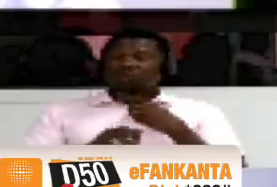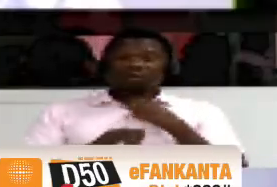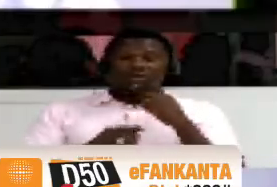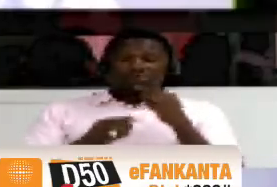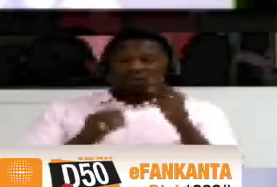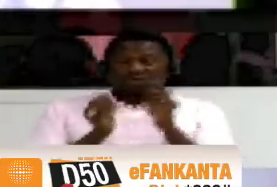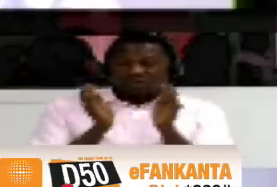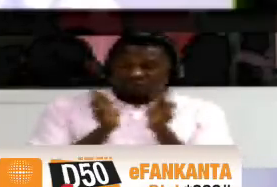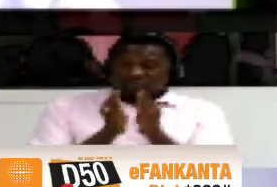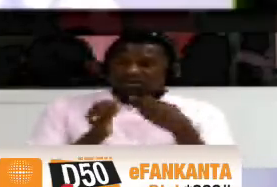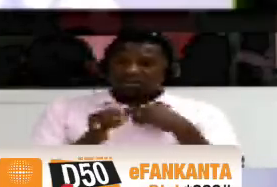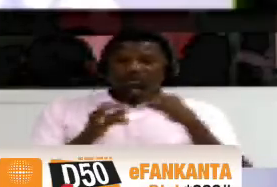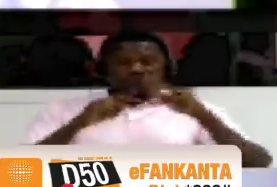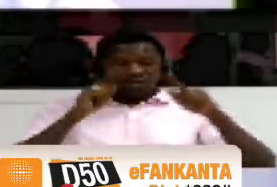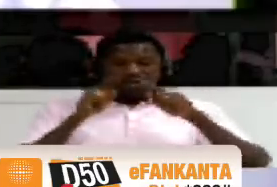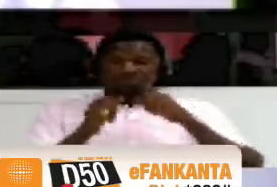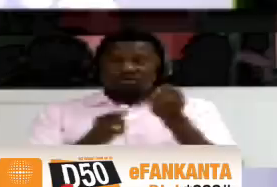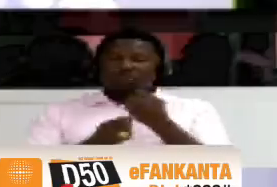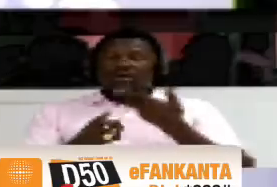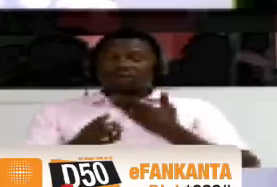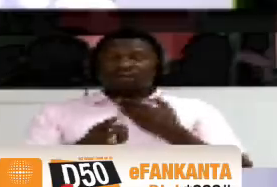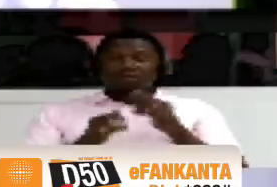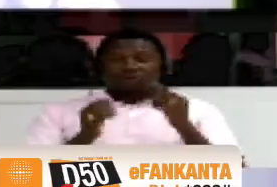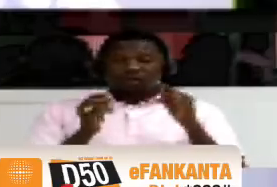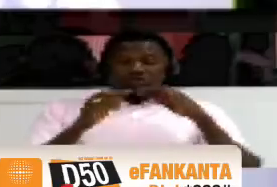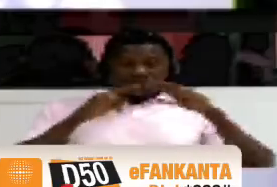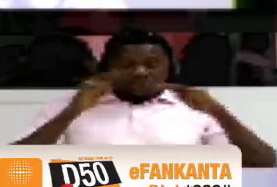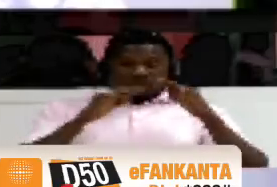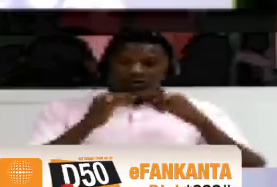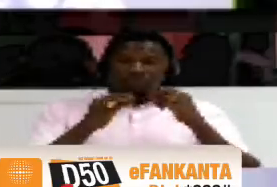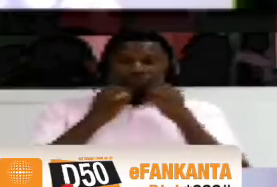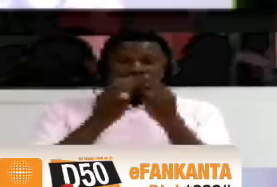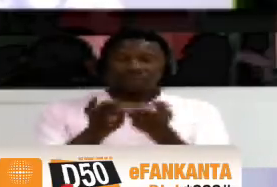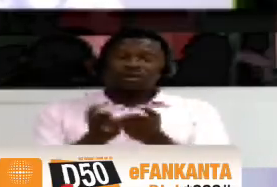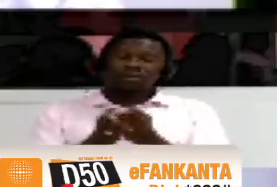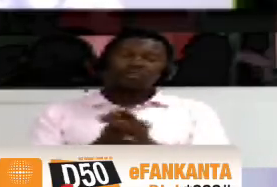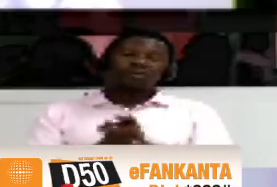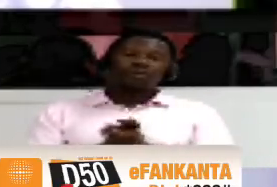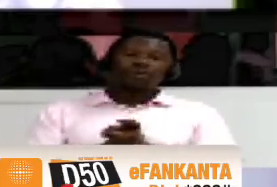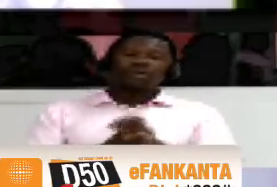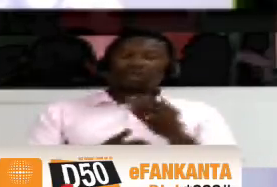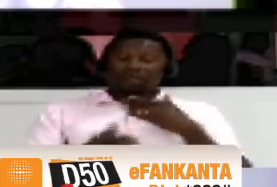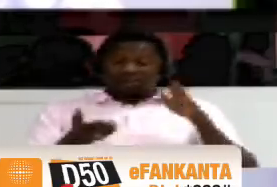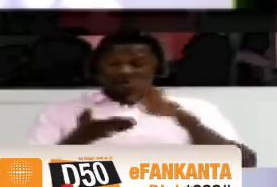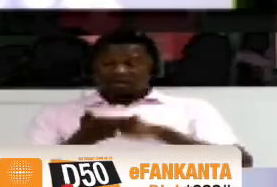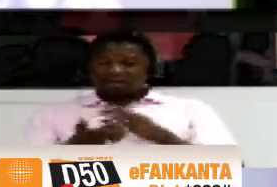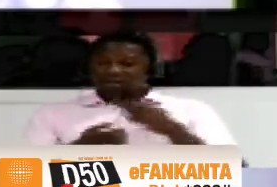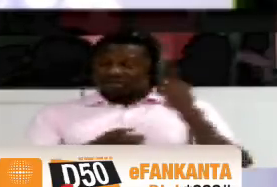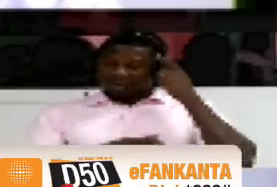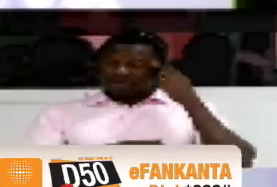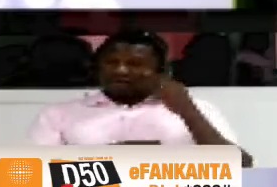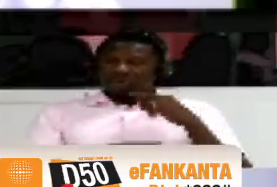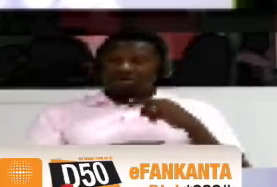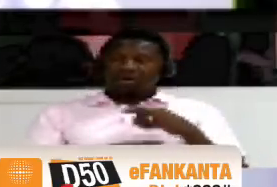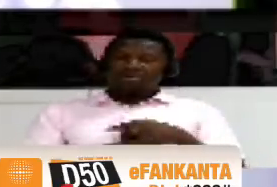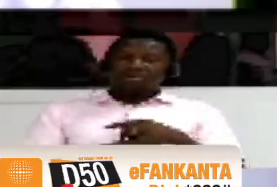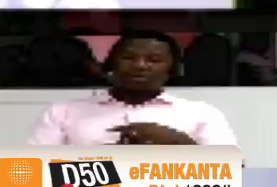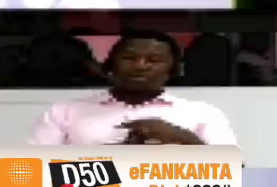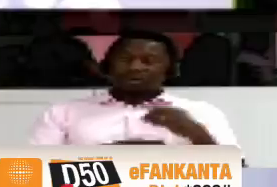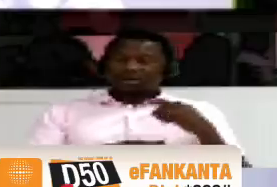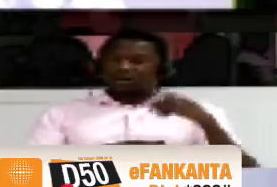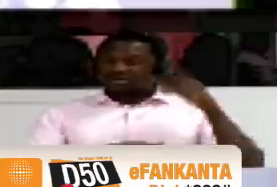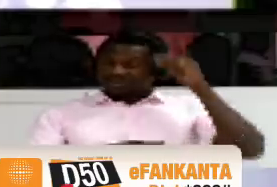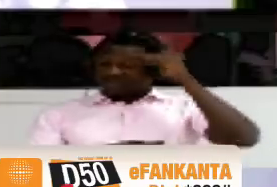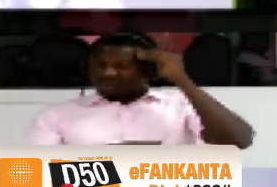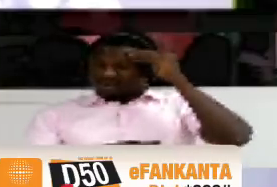have a story to tell. And at the end, what they concluded was, we are all opposition children. That was what they concluded. The